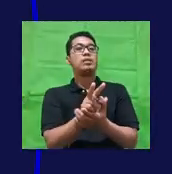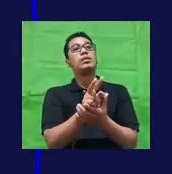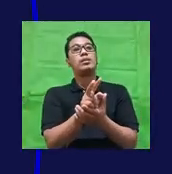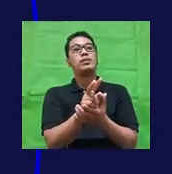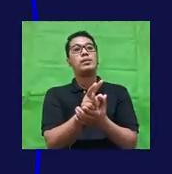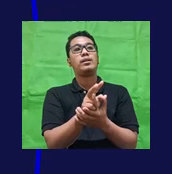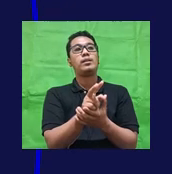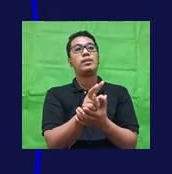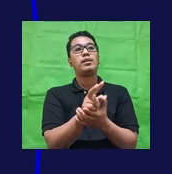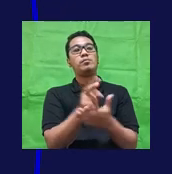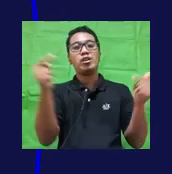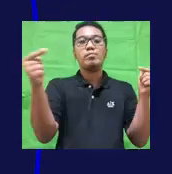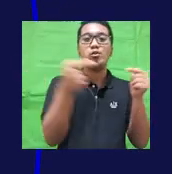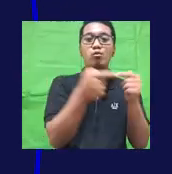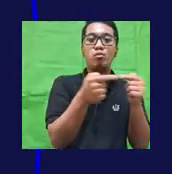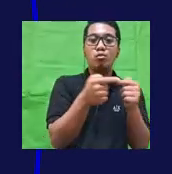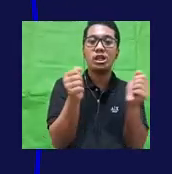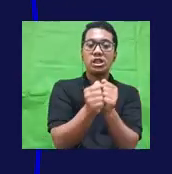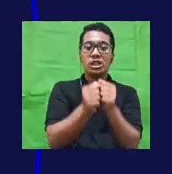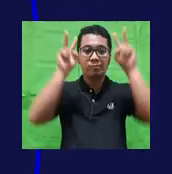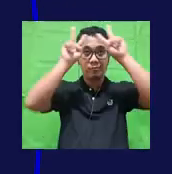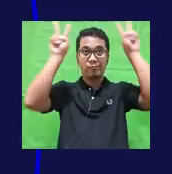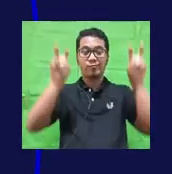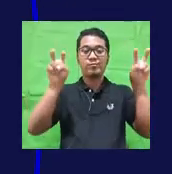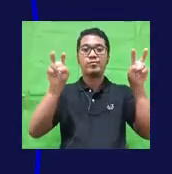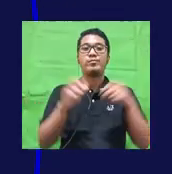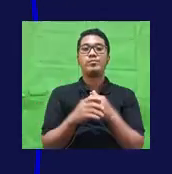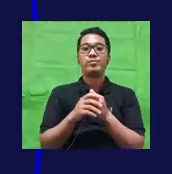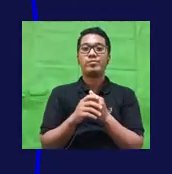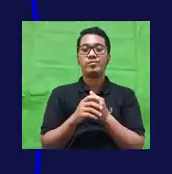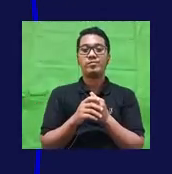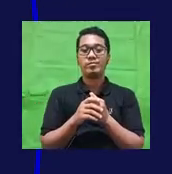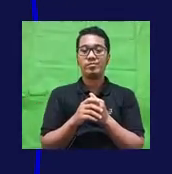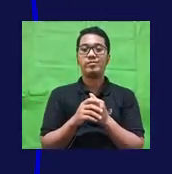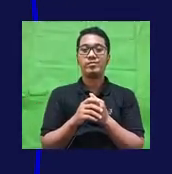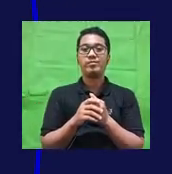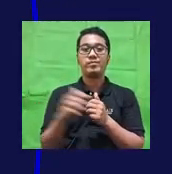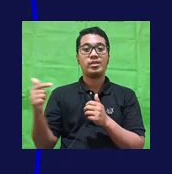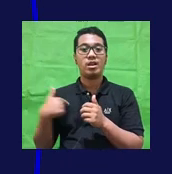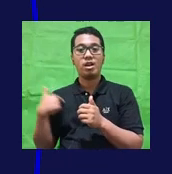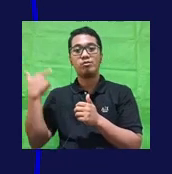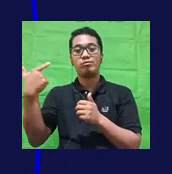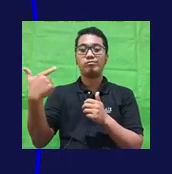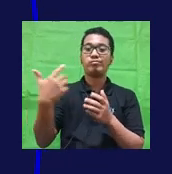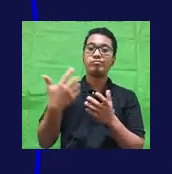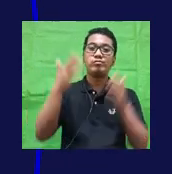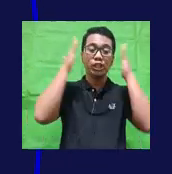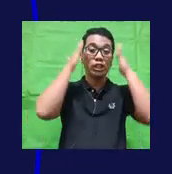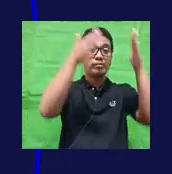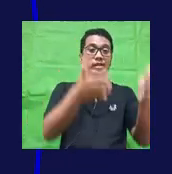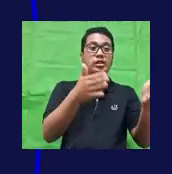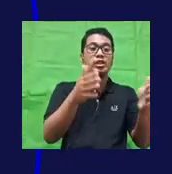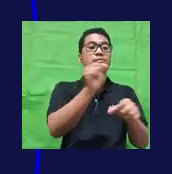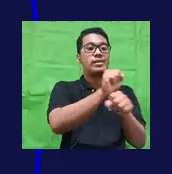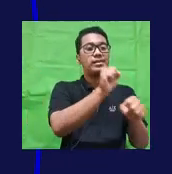research with these spaces. I work with site-specific. I work. Artistic work is very based on